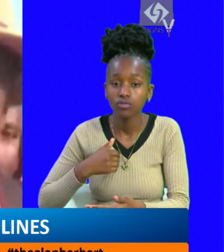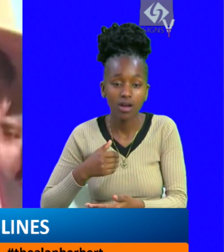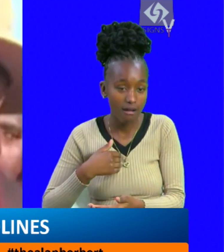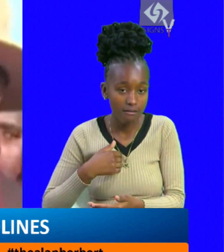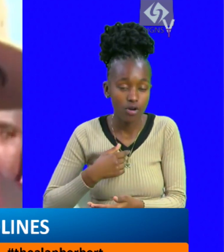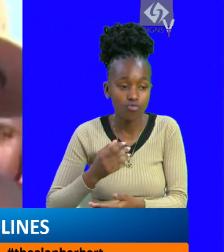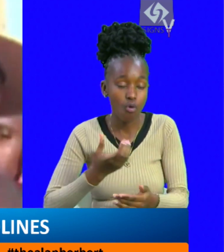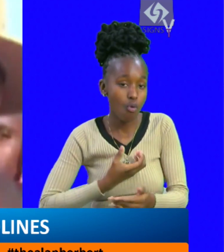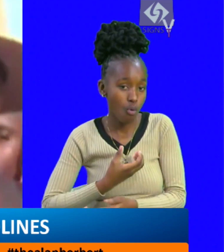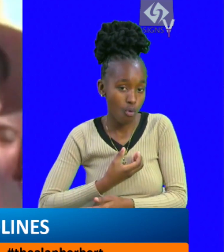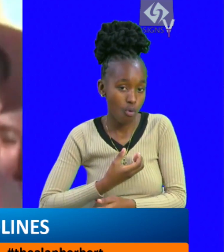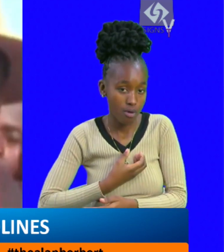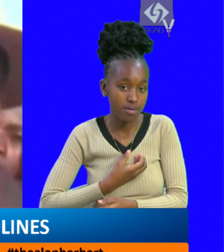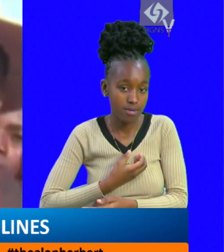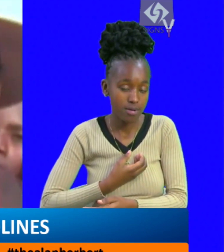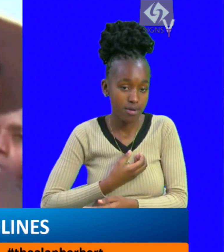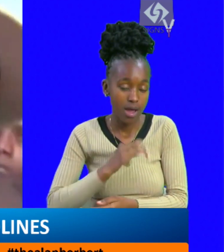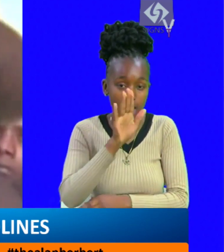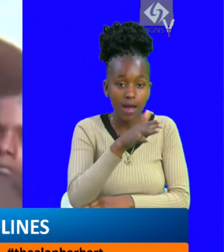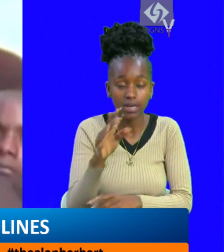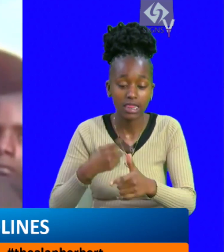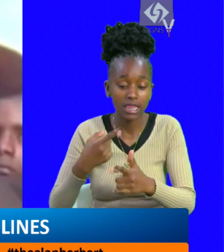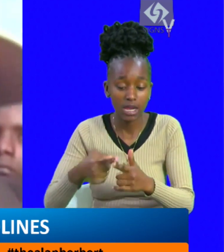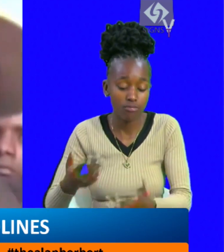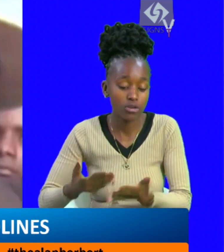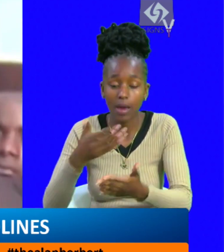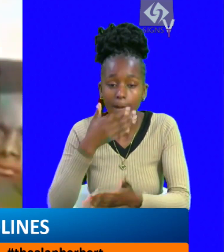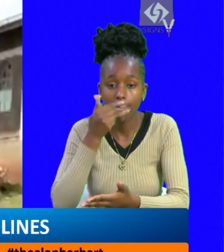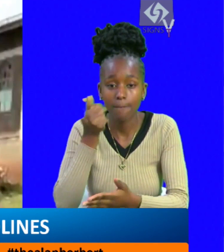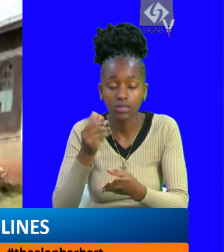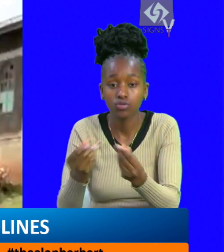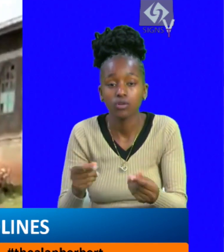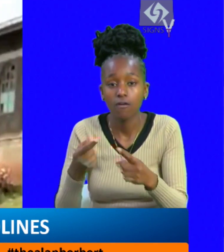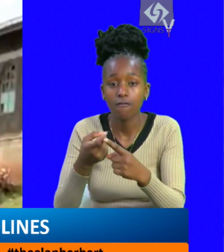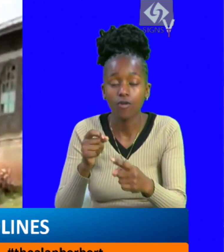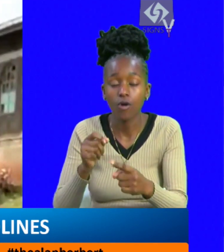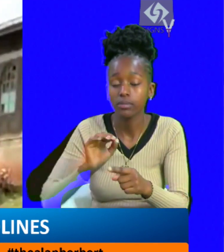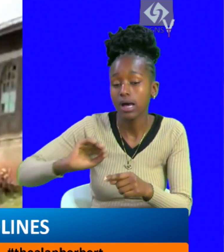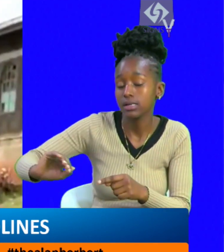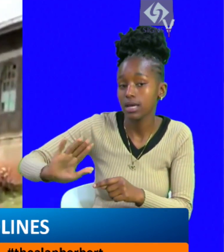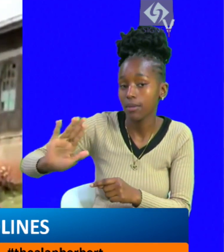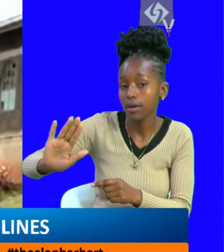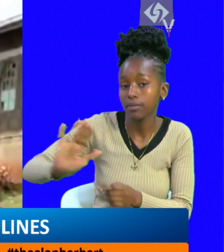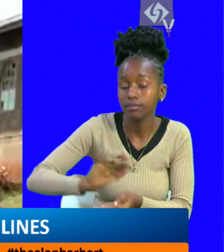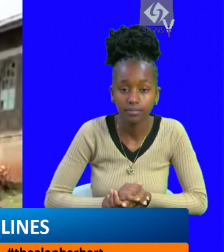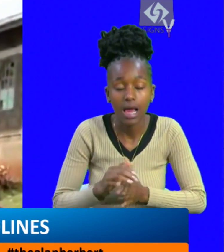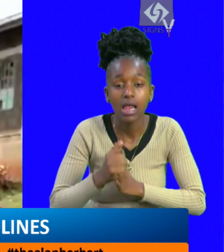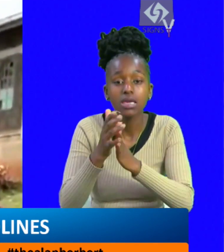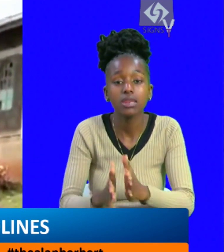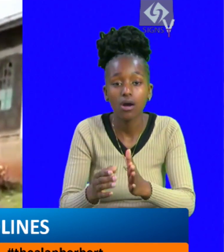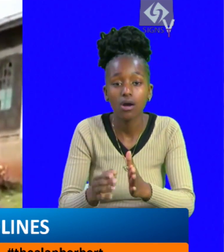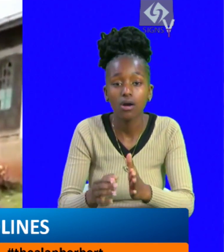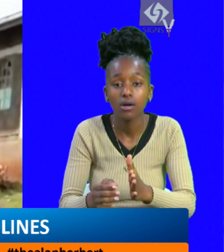opposition, but not destructive opposition. And the line we are seeing Raila Odinga taking with his brigade is that of destructive